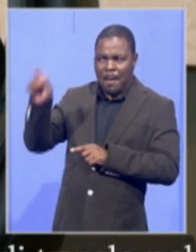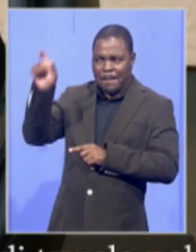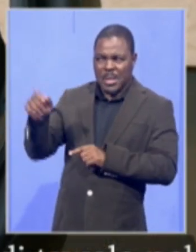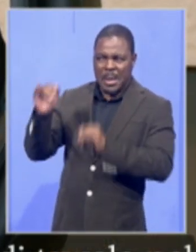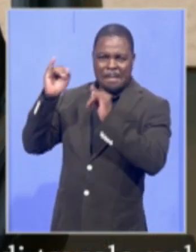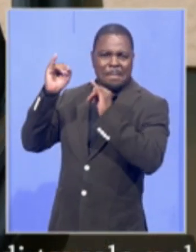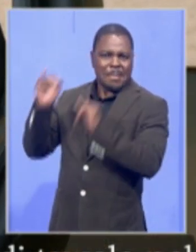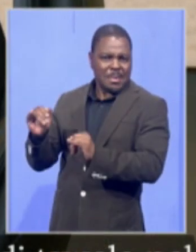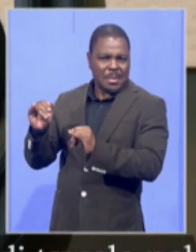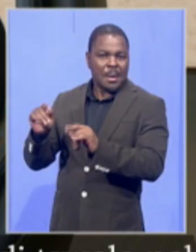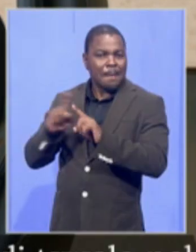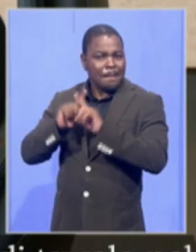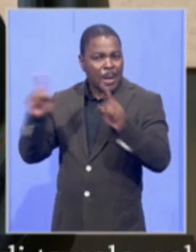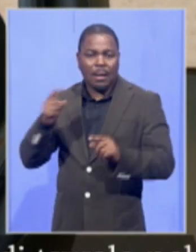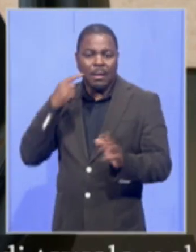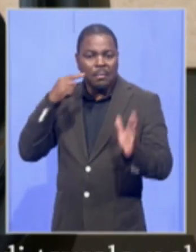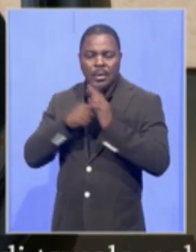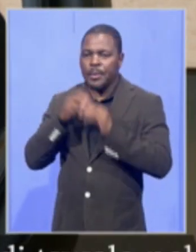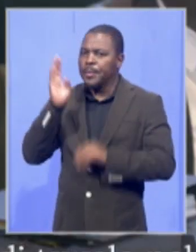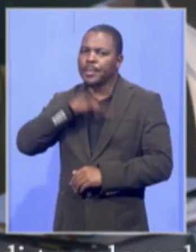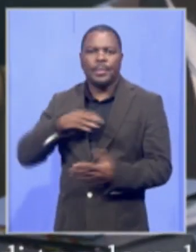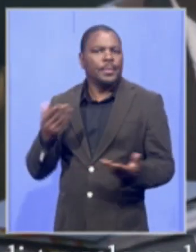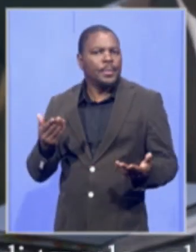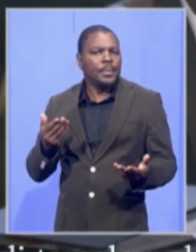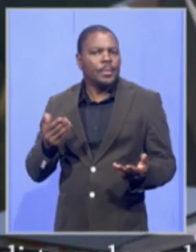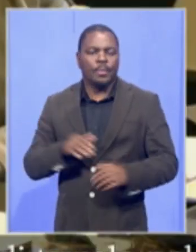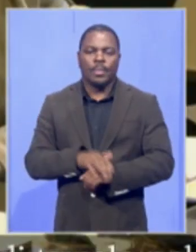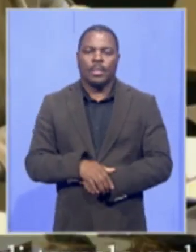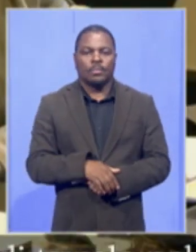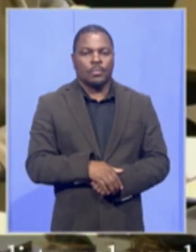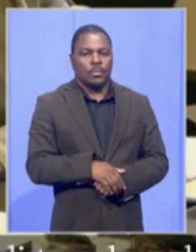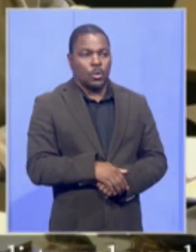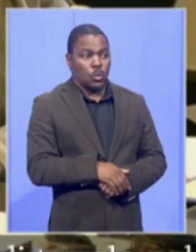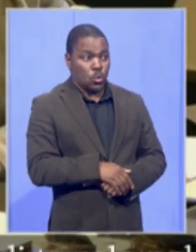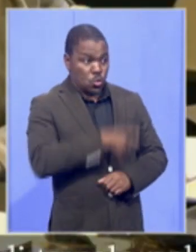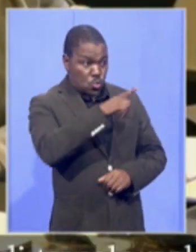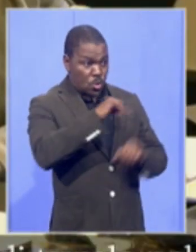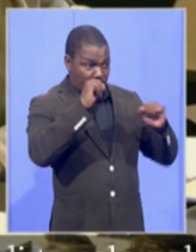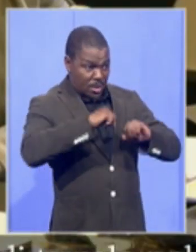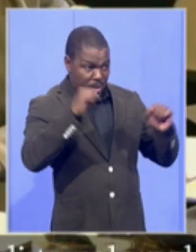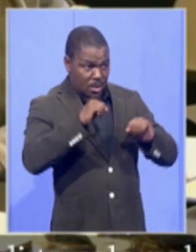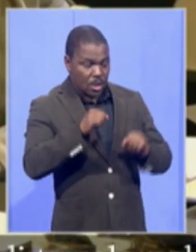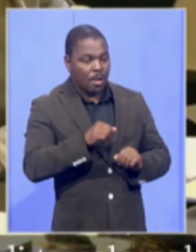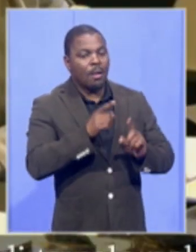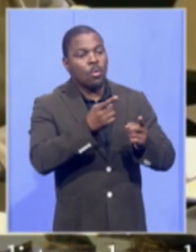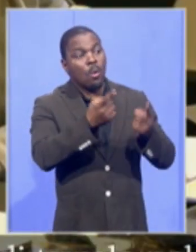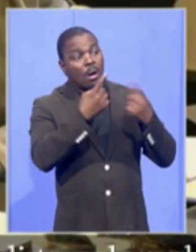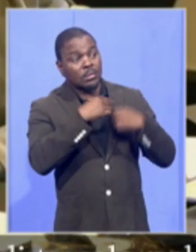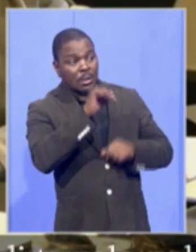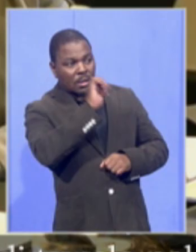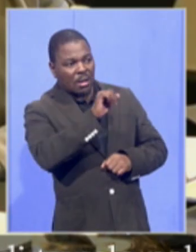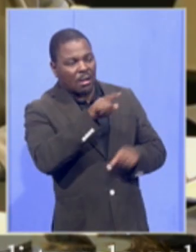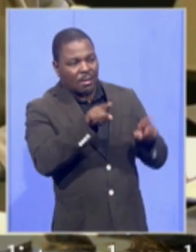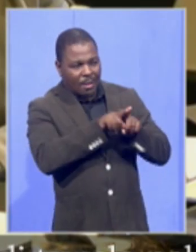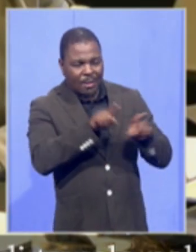lokang empa ho se bopaki bo supang seo. Would you agree with me that your answer is as disgusting as the suggestion